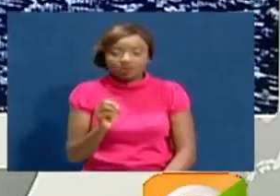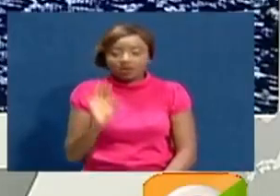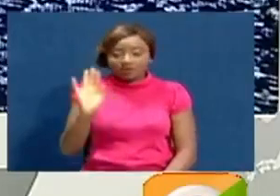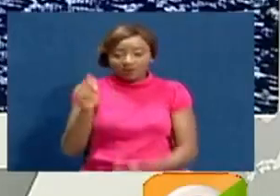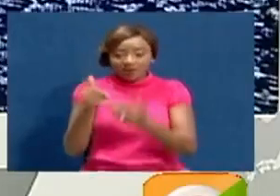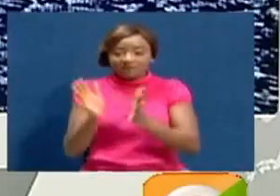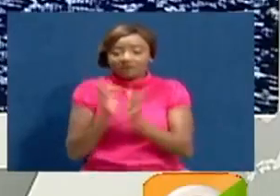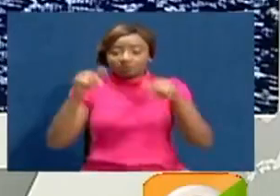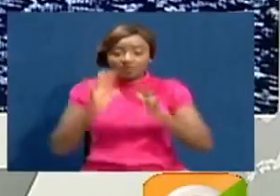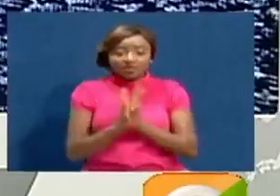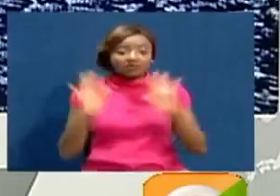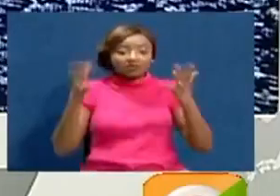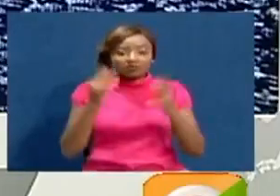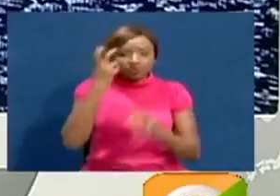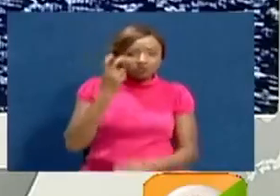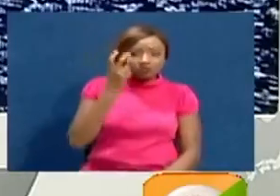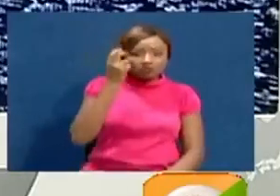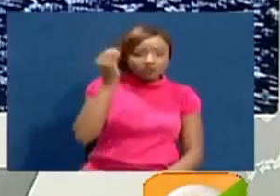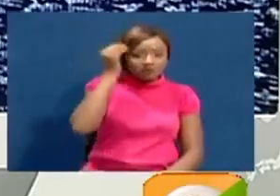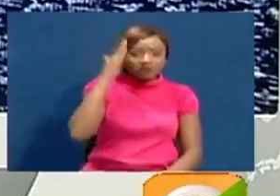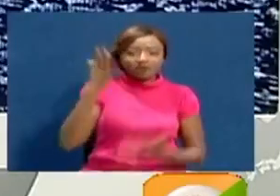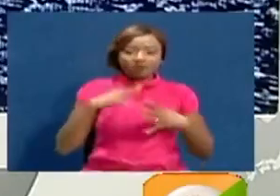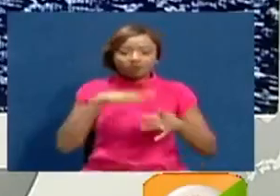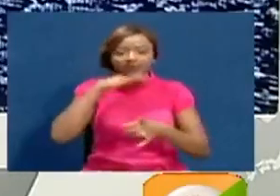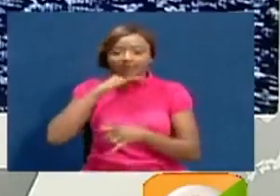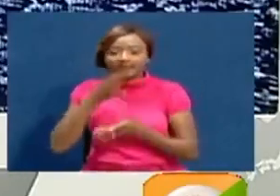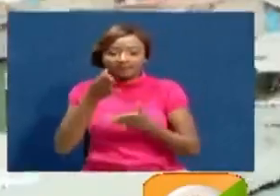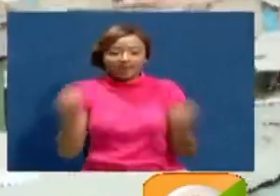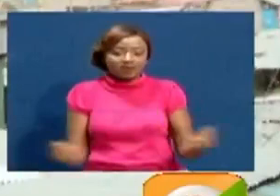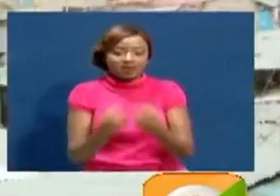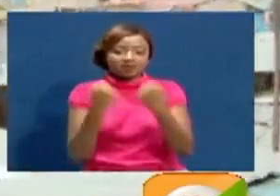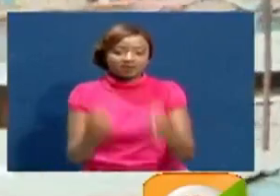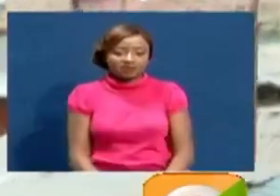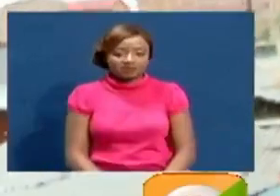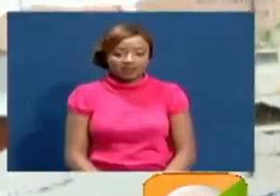world marked the Day of Remembrance of Road Accident Victims.